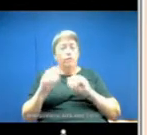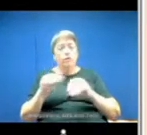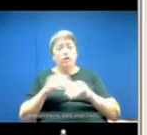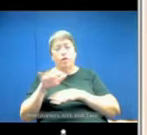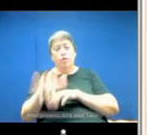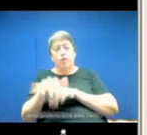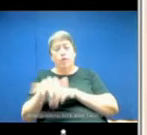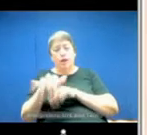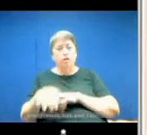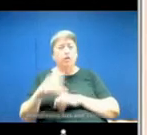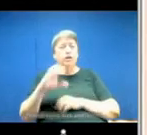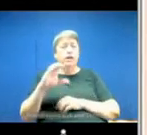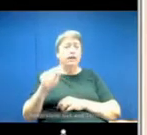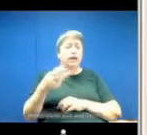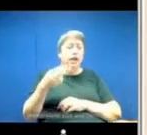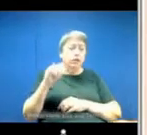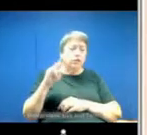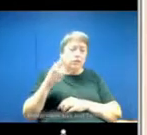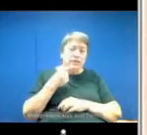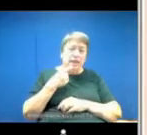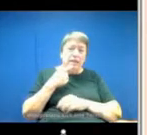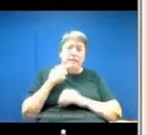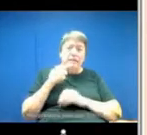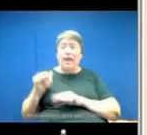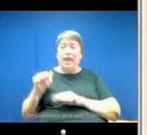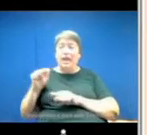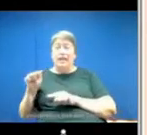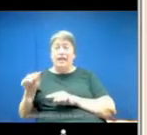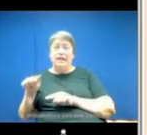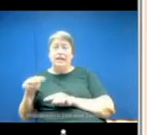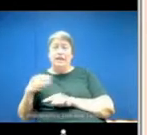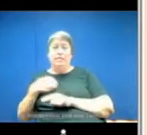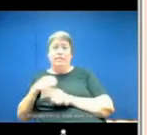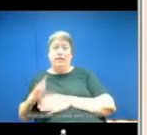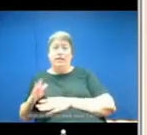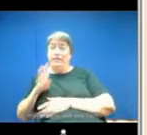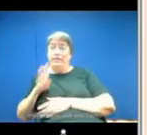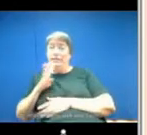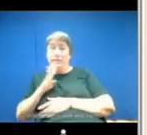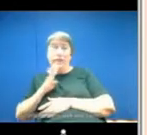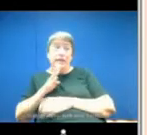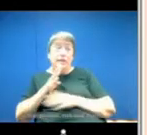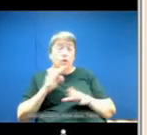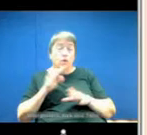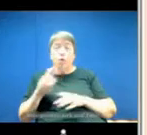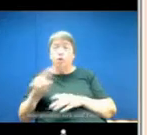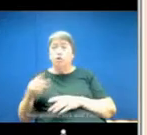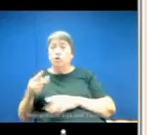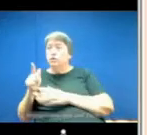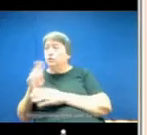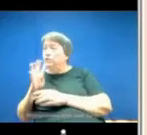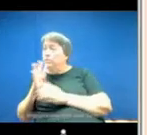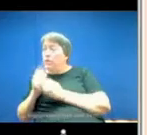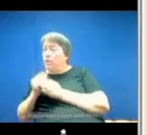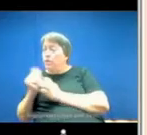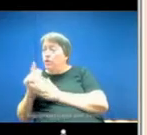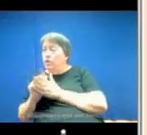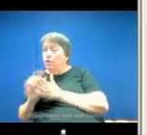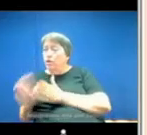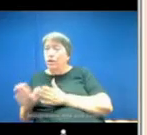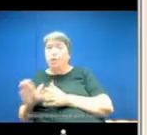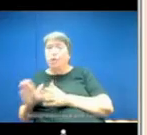Catherine says, is the plaintiff allowed to speak other than to his or her attorney? That's a very good question, Catherine. No,